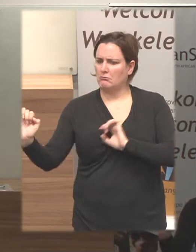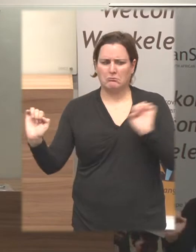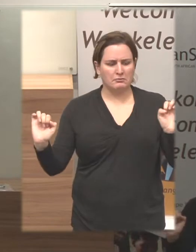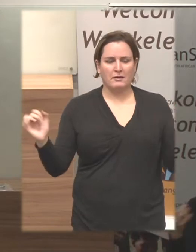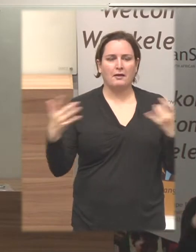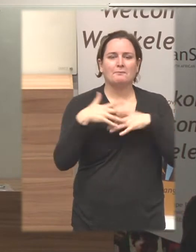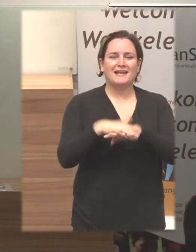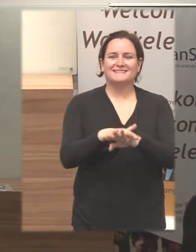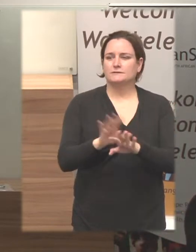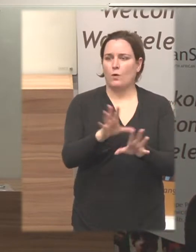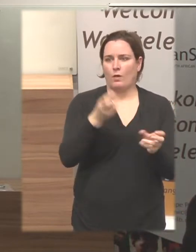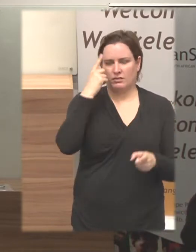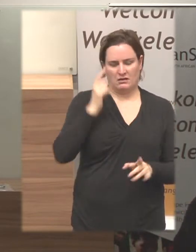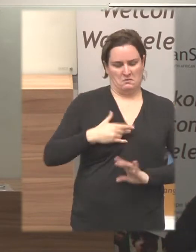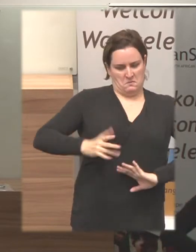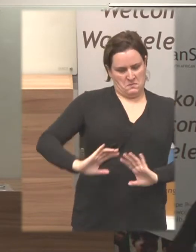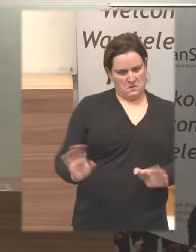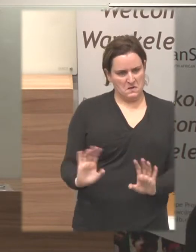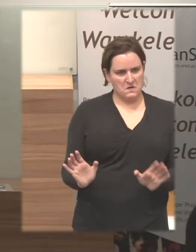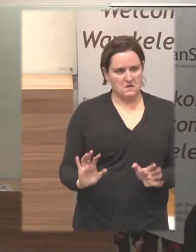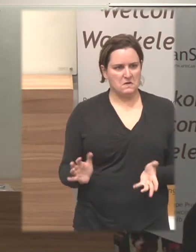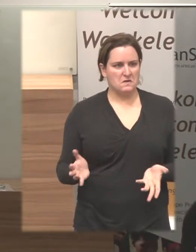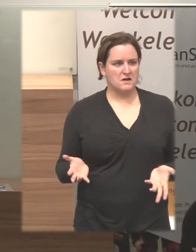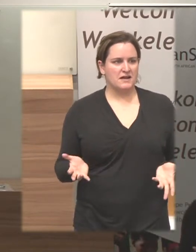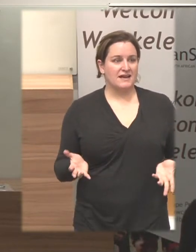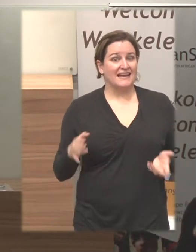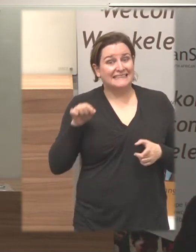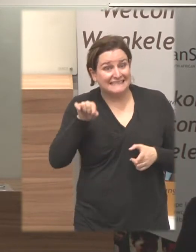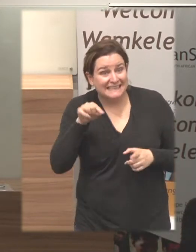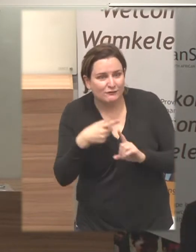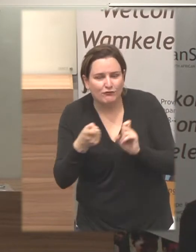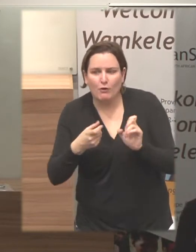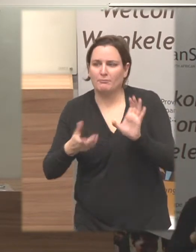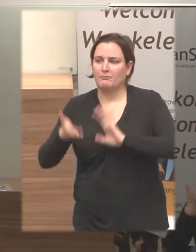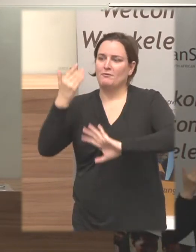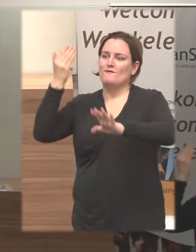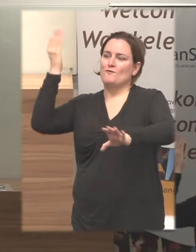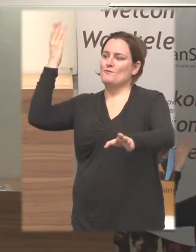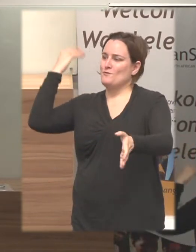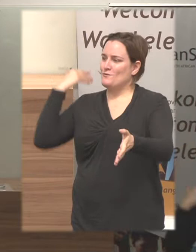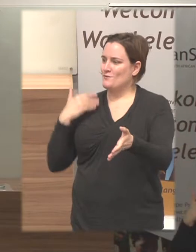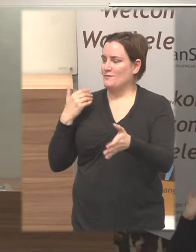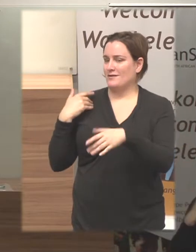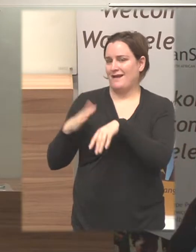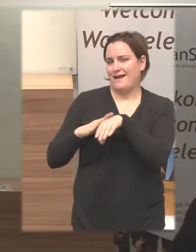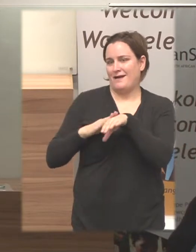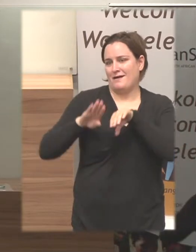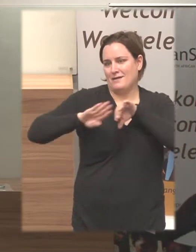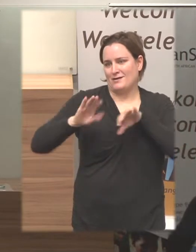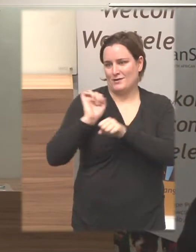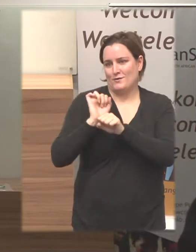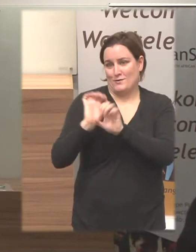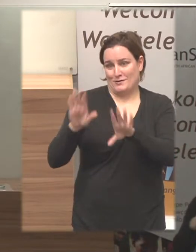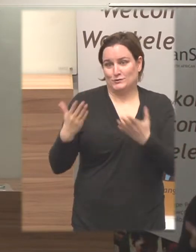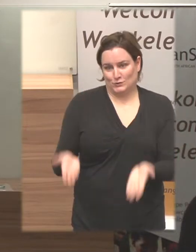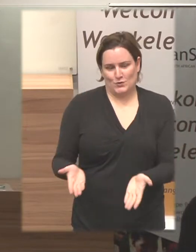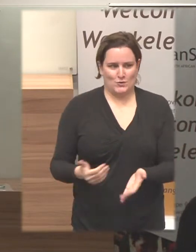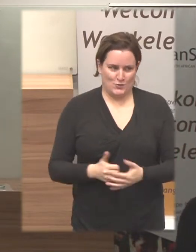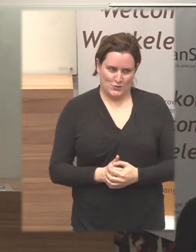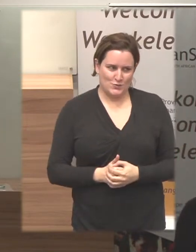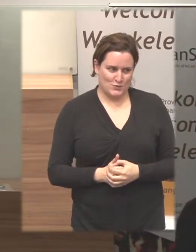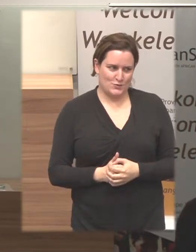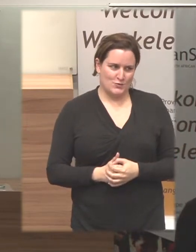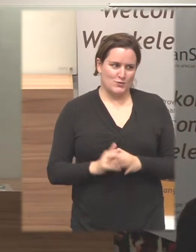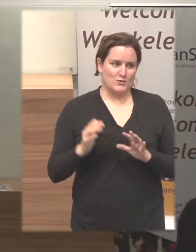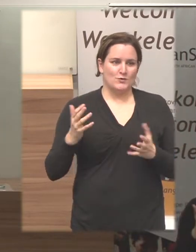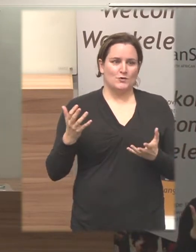a good idea, is a hangover from the way that apartheid worked to divide people up ethnically